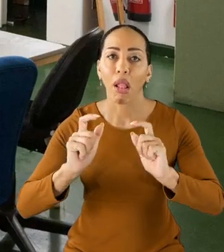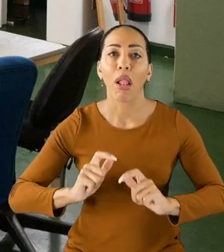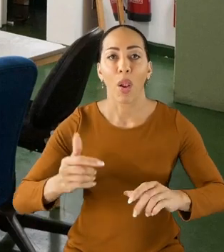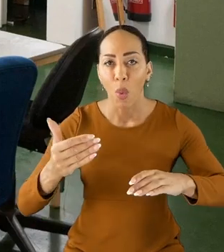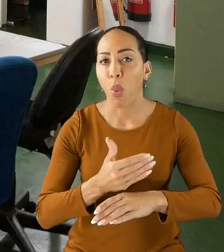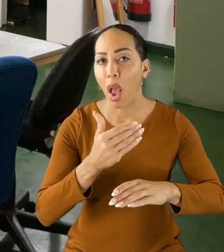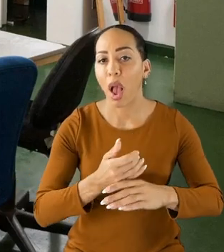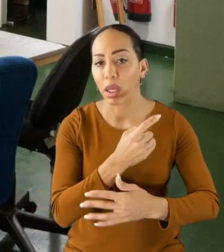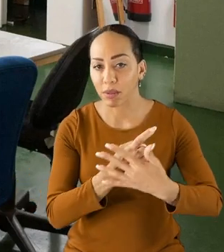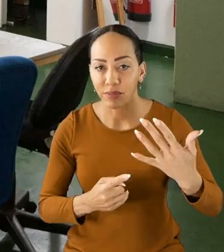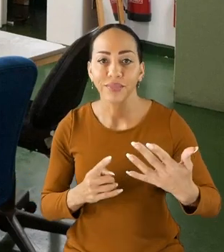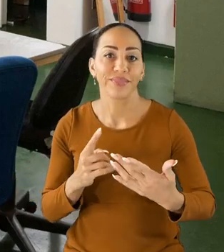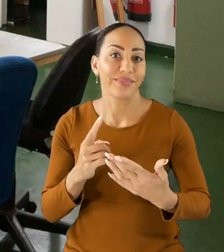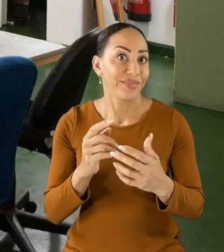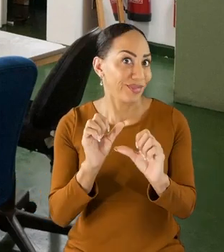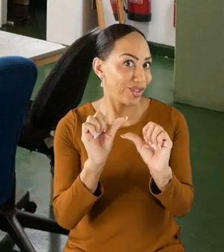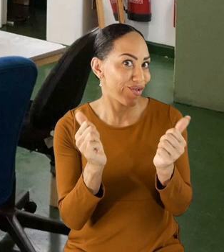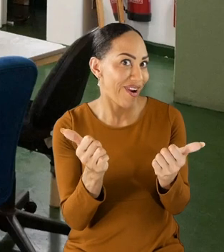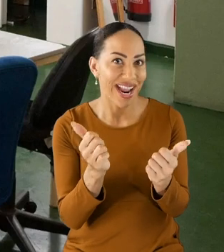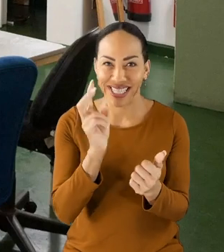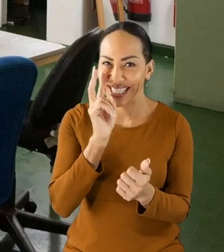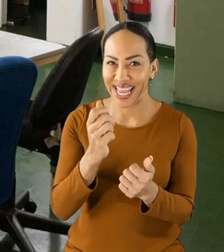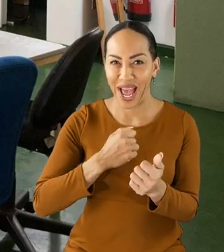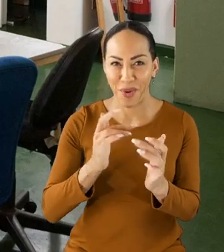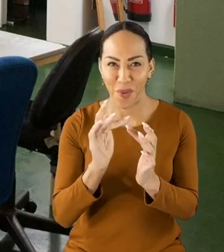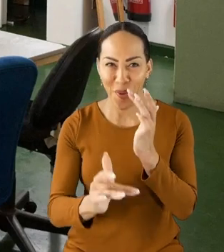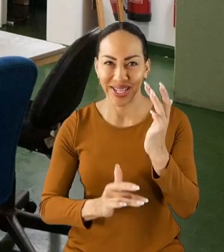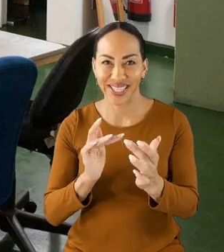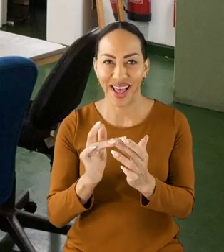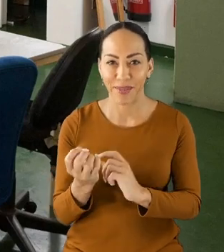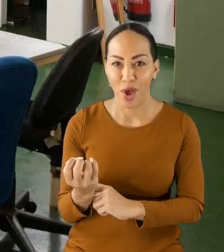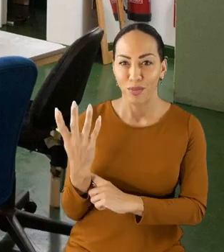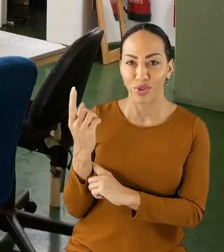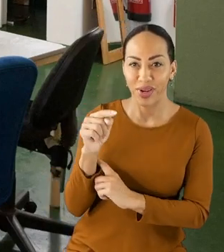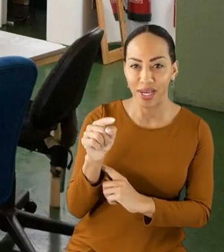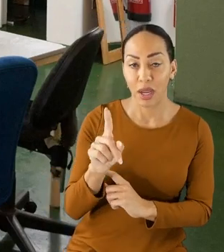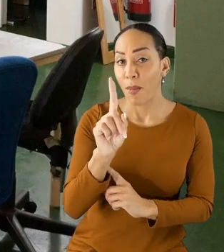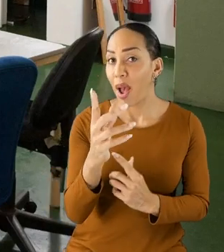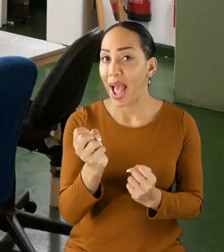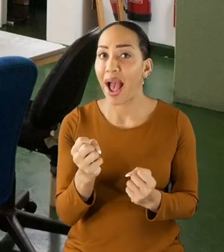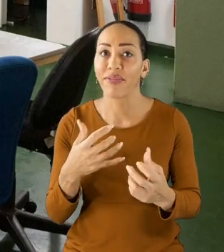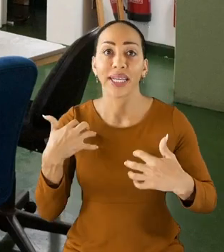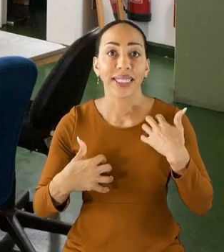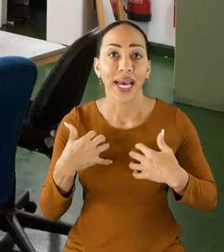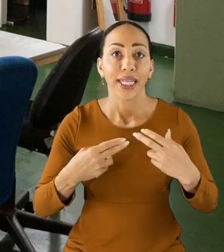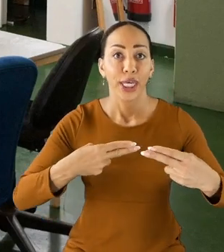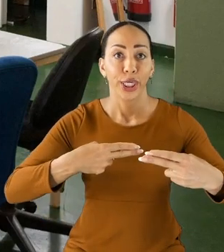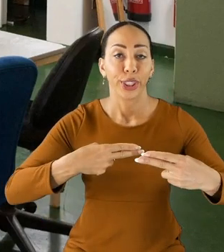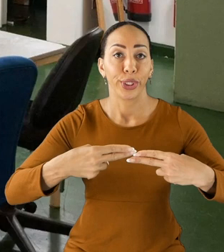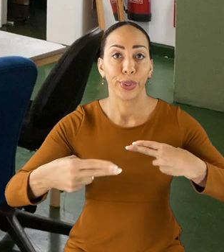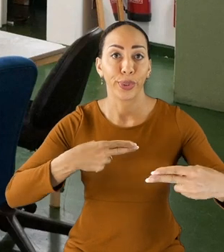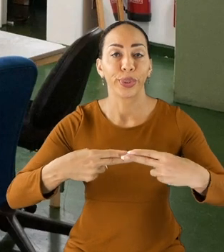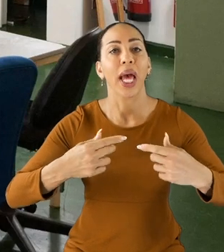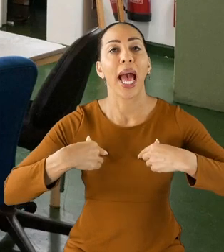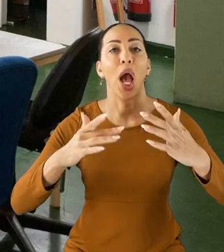So it's great to see our current website up on the screen, but actually I have some really exciting news in